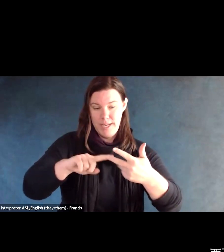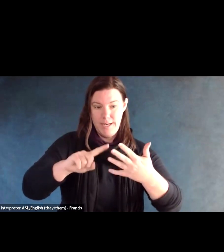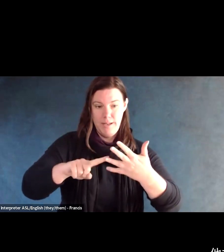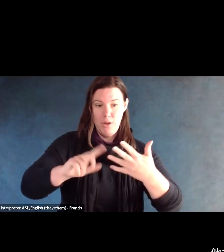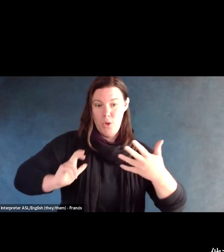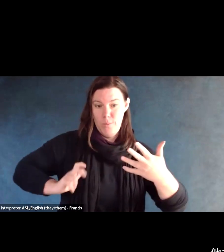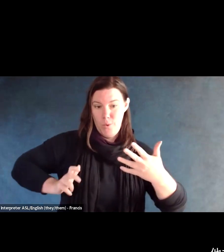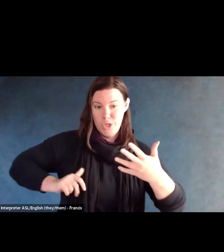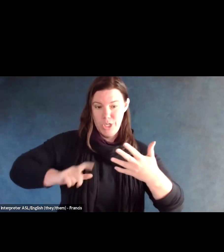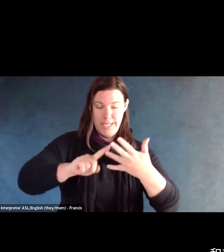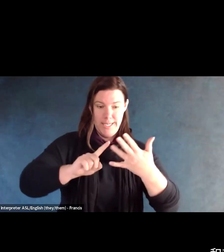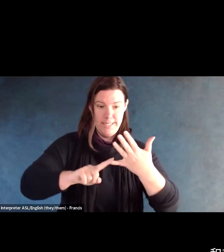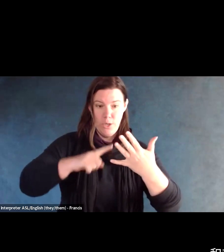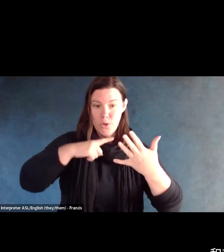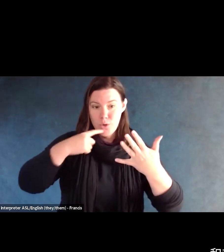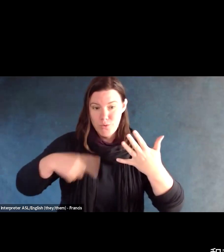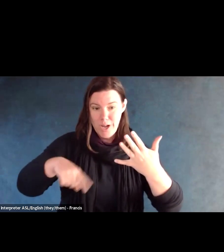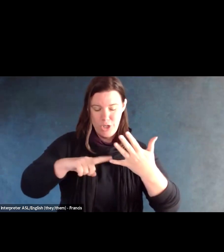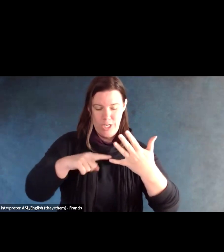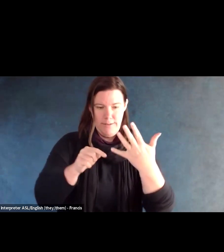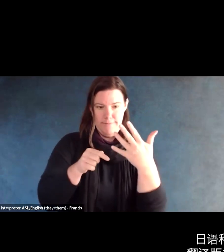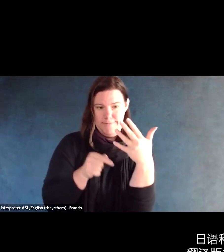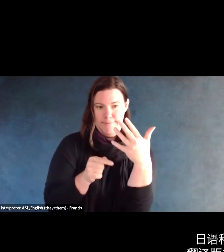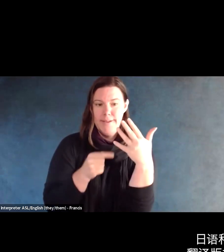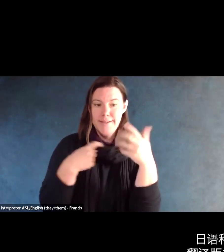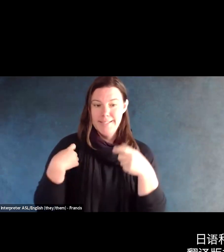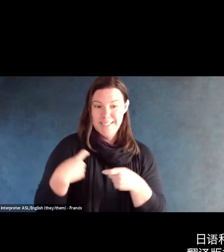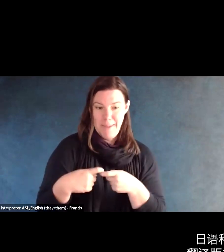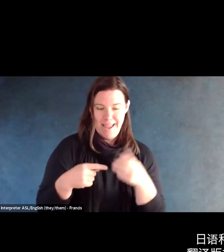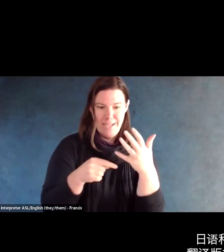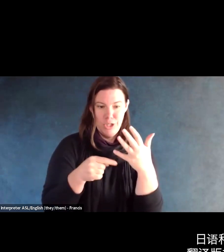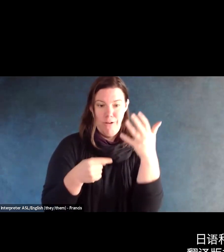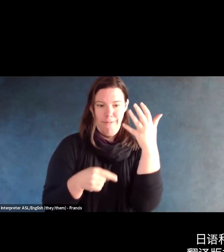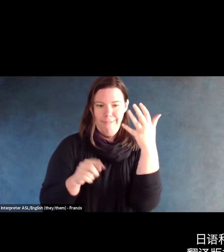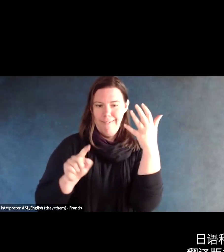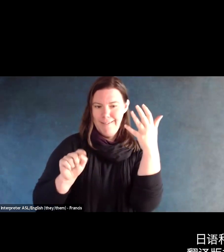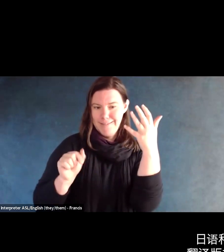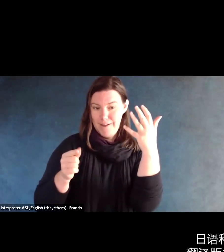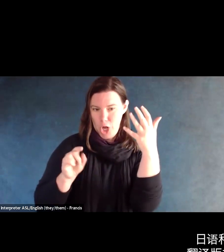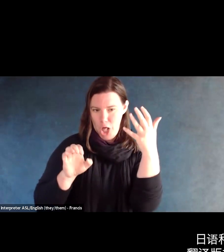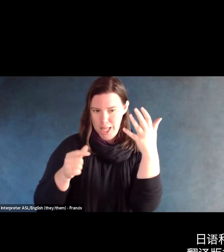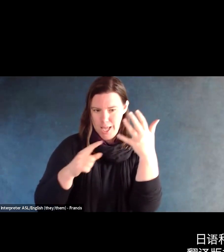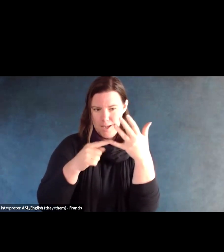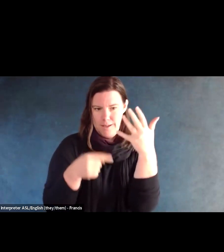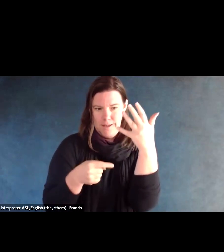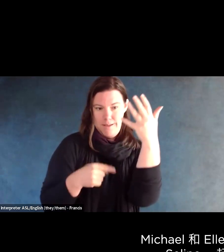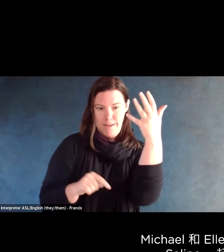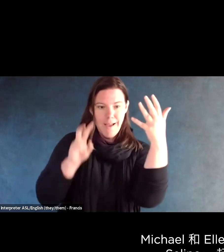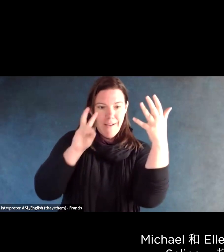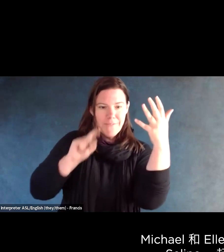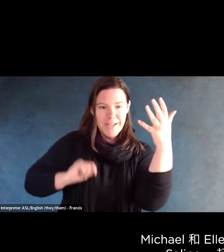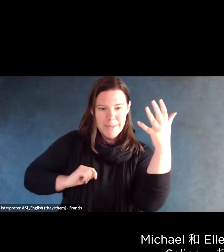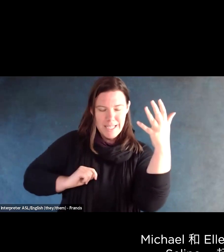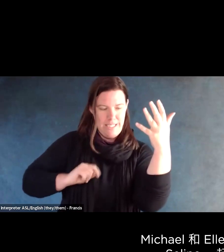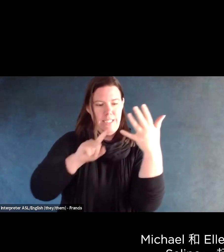Spanish, Tagalog, and Vietnamese. Japanese and Somali translations are coming soon. Michael